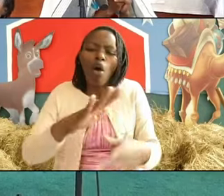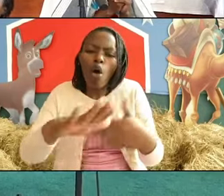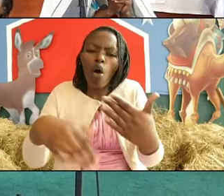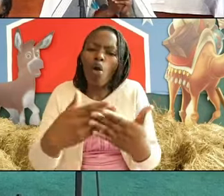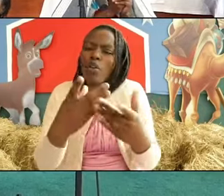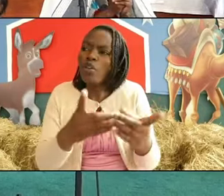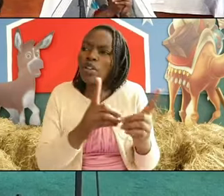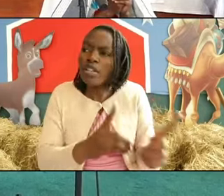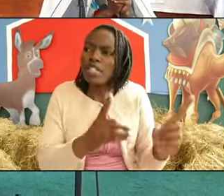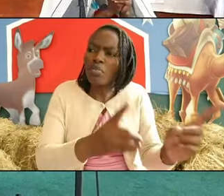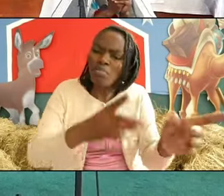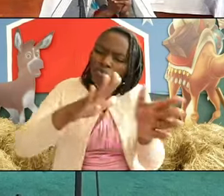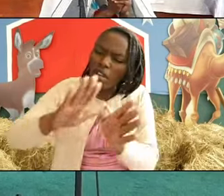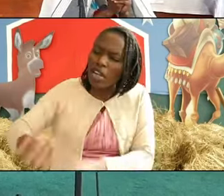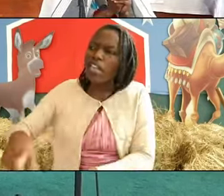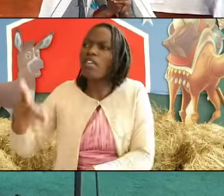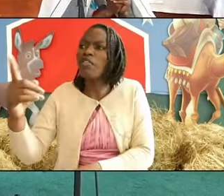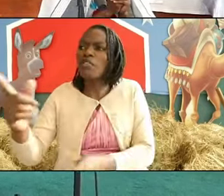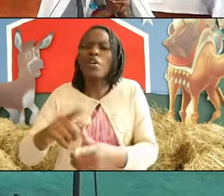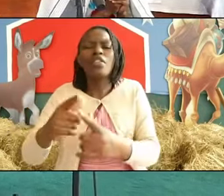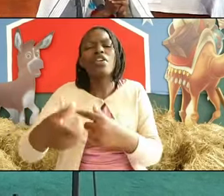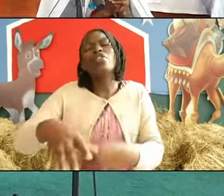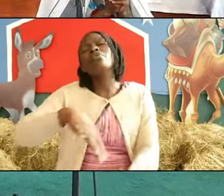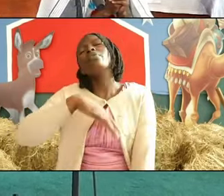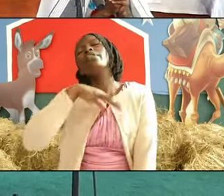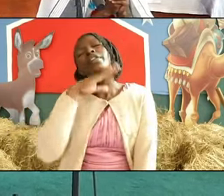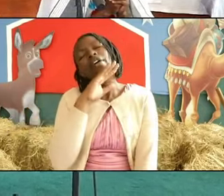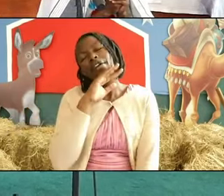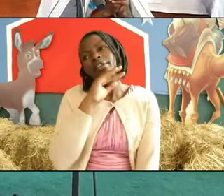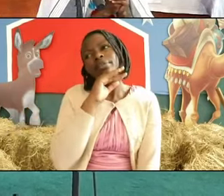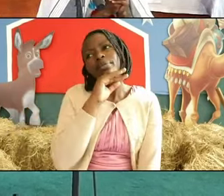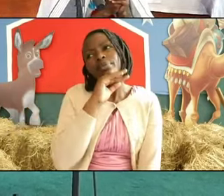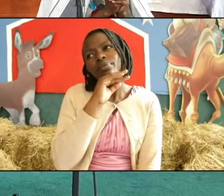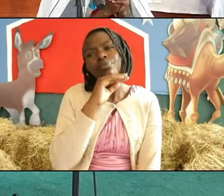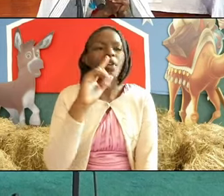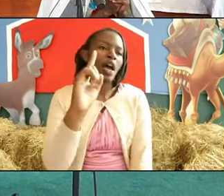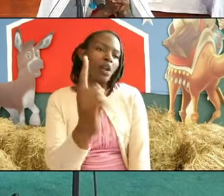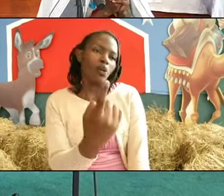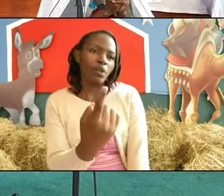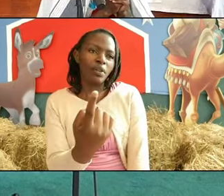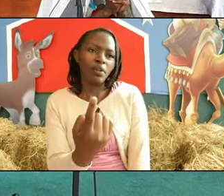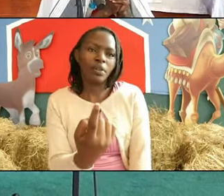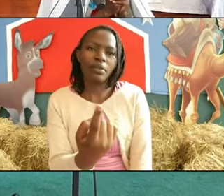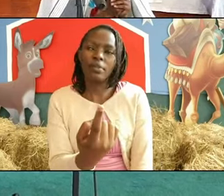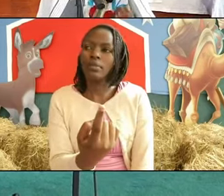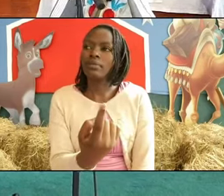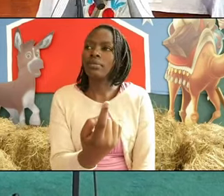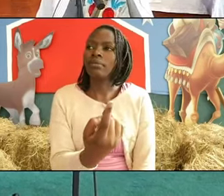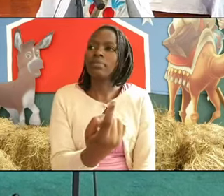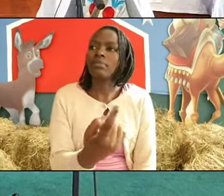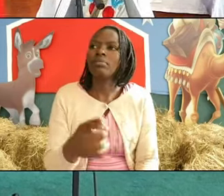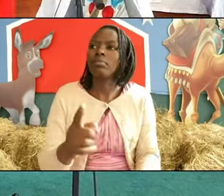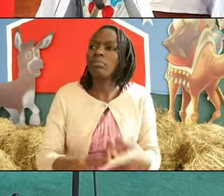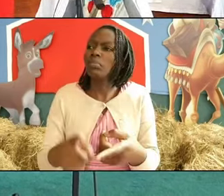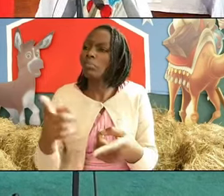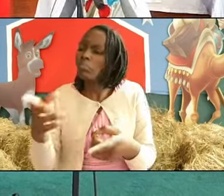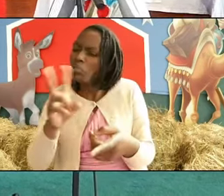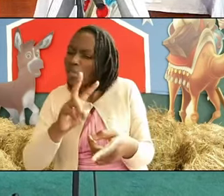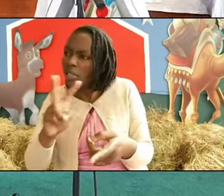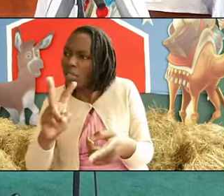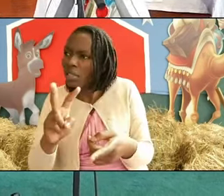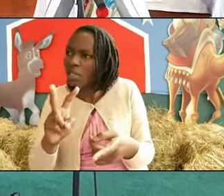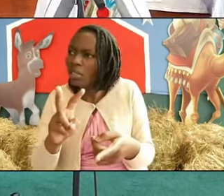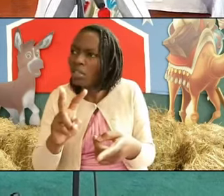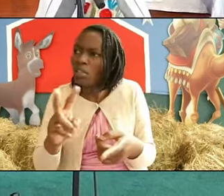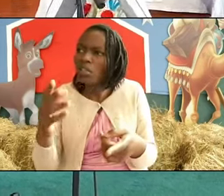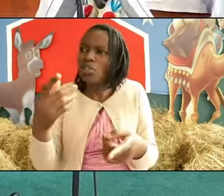forsake you, and you will die alone. But you see, you